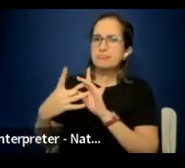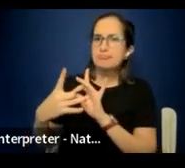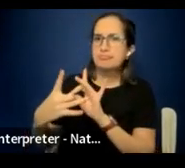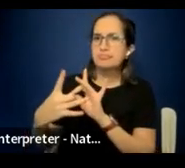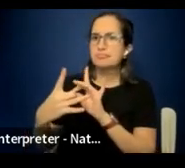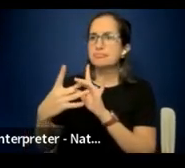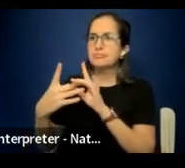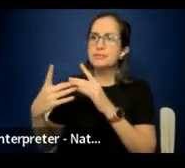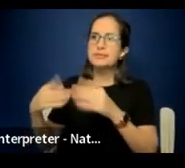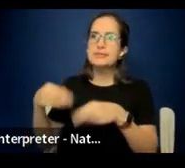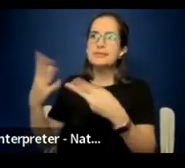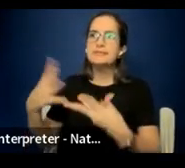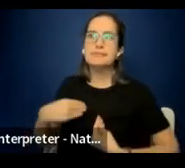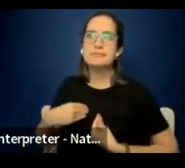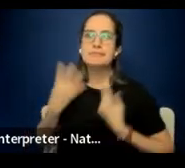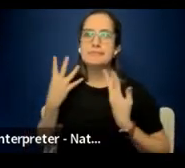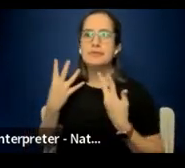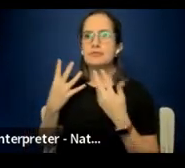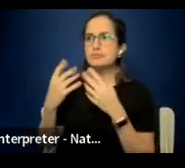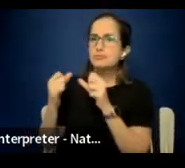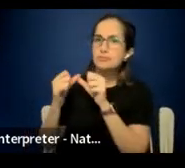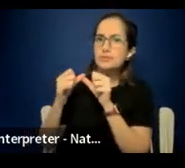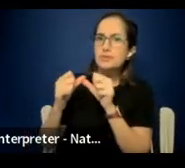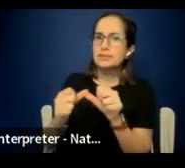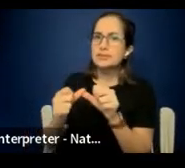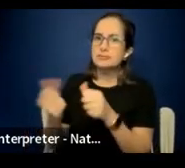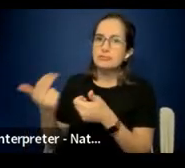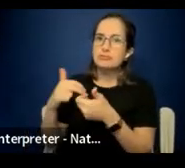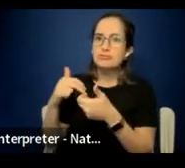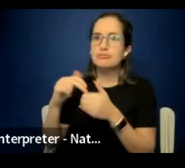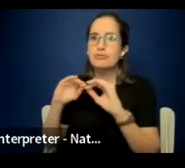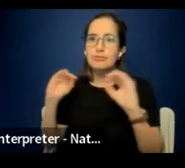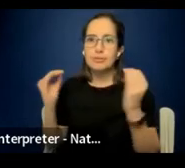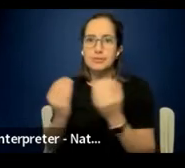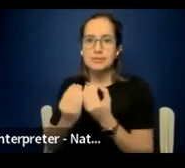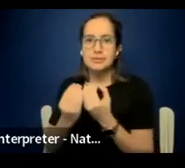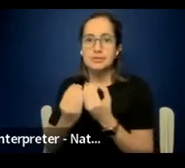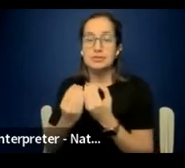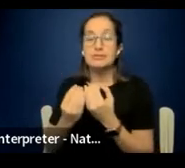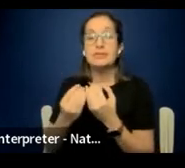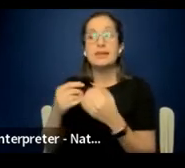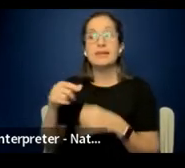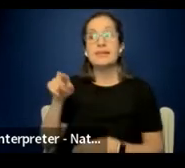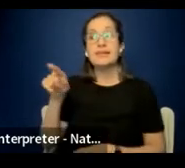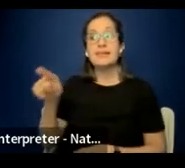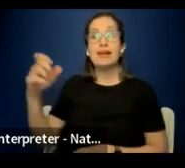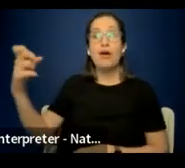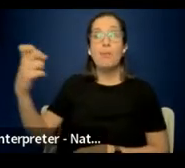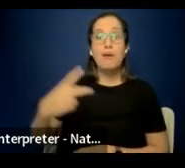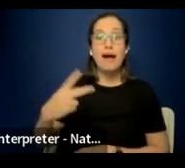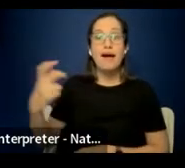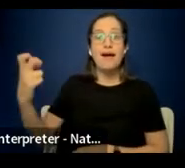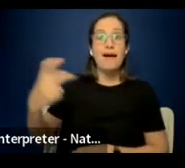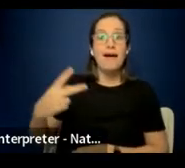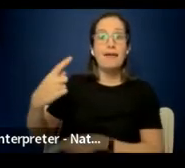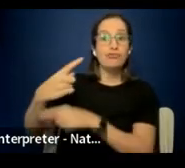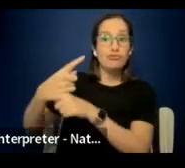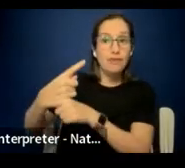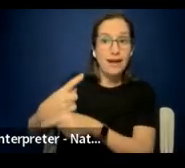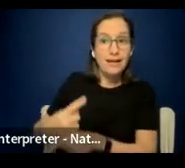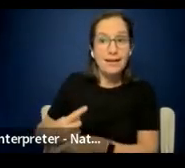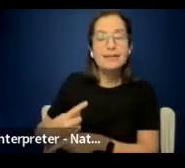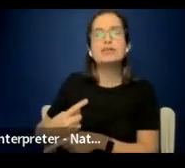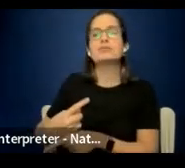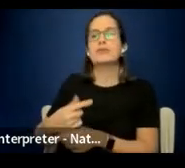to your organization. Having return volunteers is one of the best ways to make volunteerism efficient for your